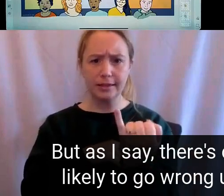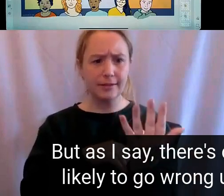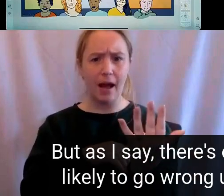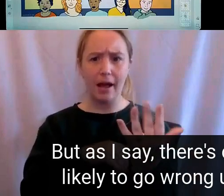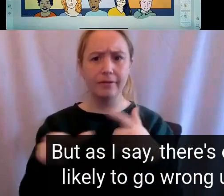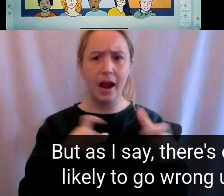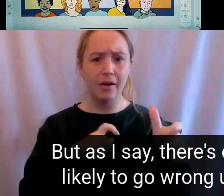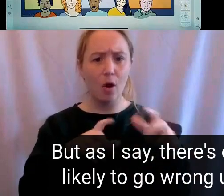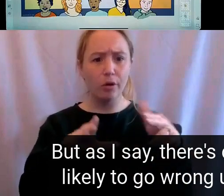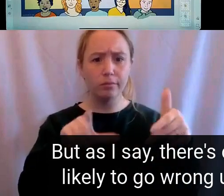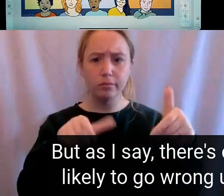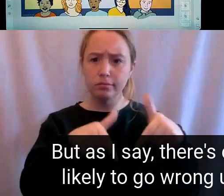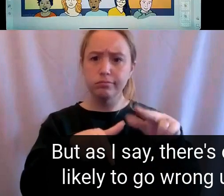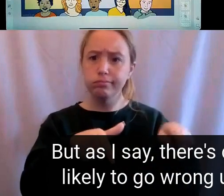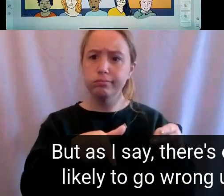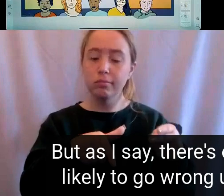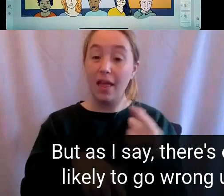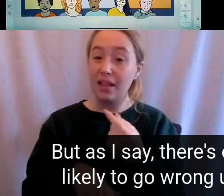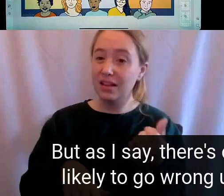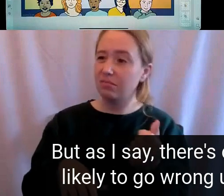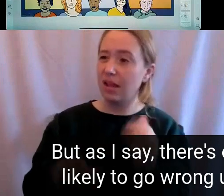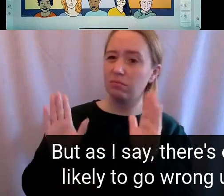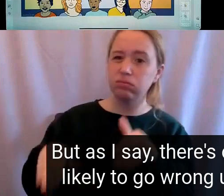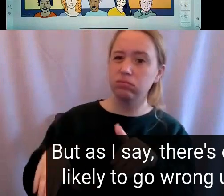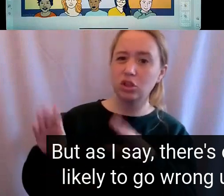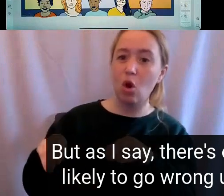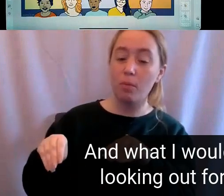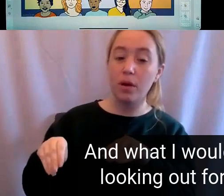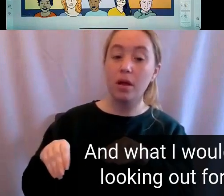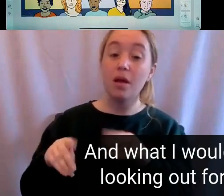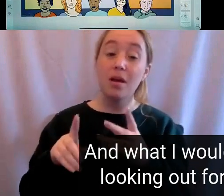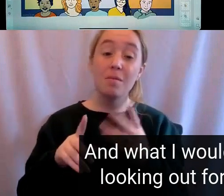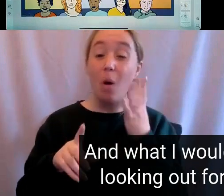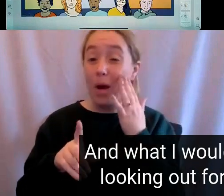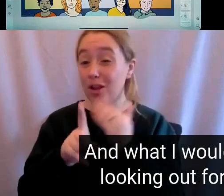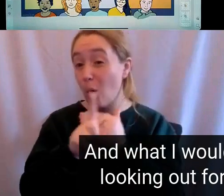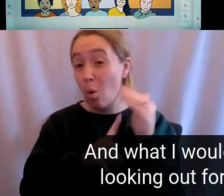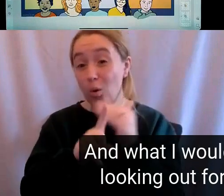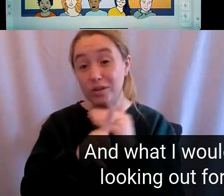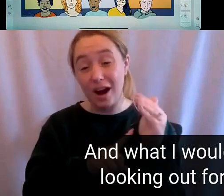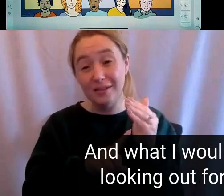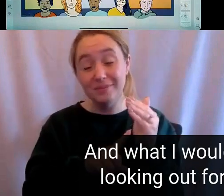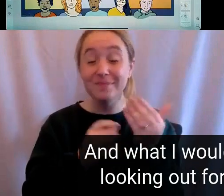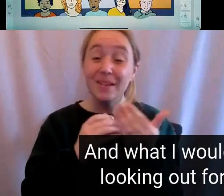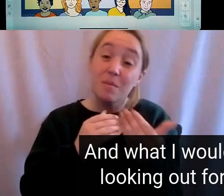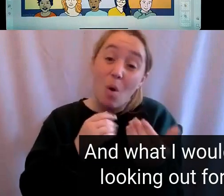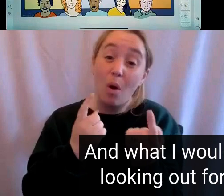say, there's other things that are more likely to go wrong, unfortunately, in maturity. And what I would say to any lady is be looking